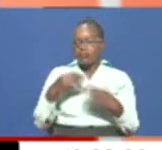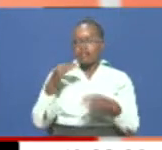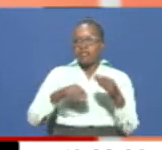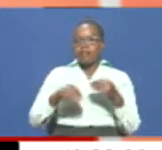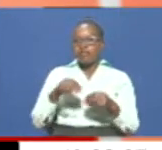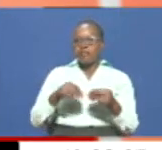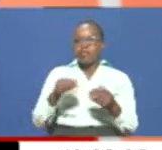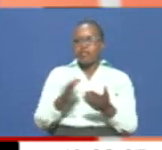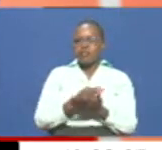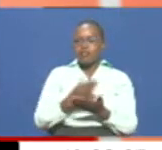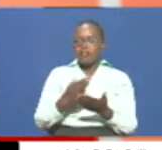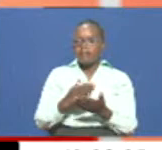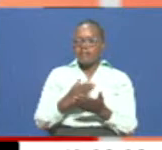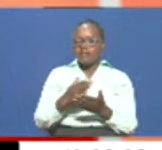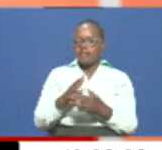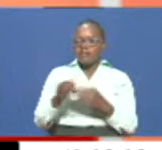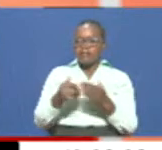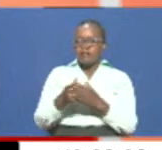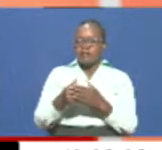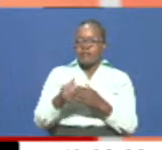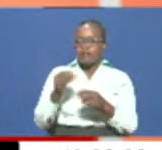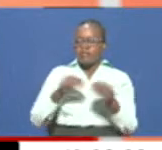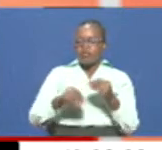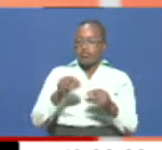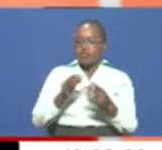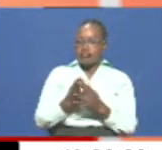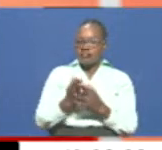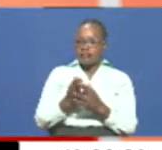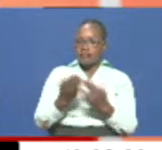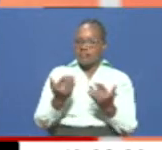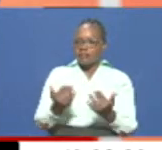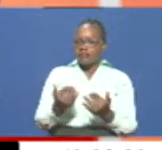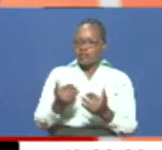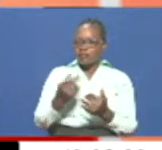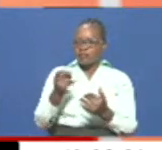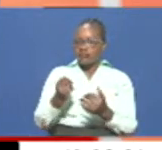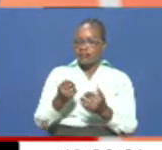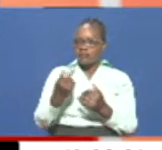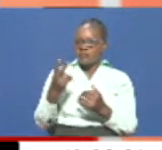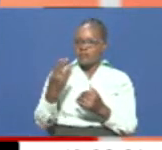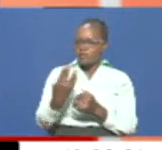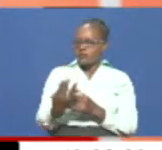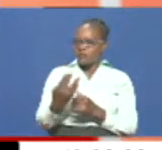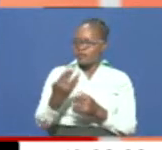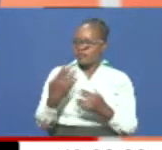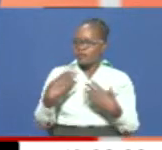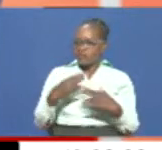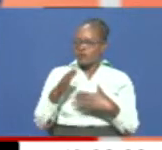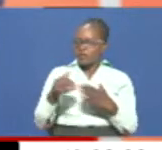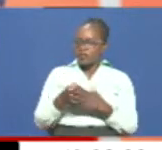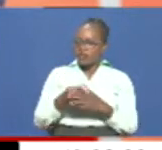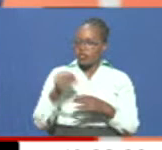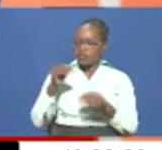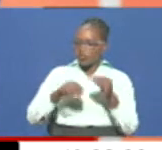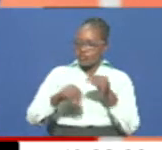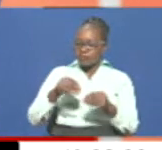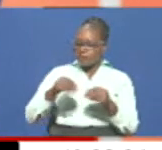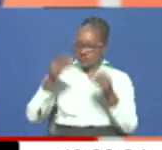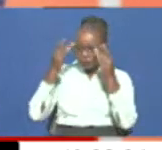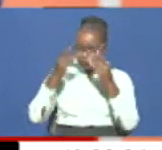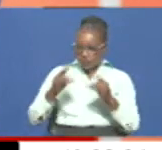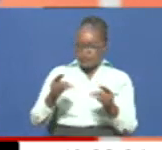all the sports between now and 2024. And therefore, if everyone can be able to cast a vote to decide who they'd want